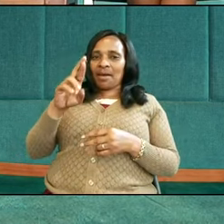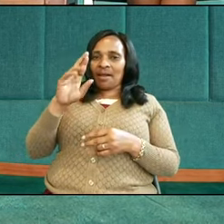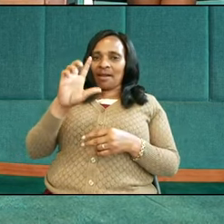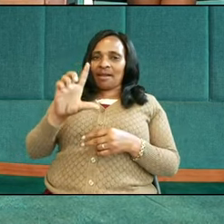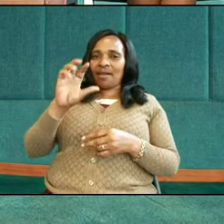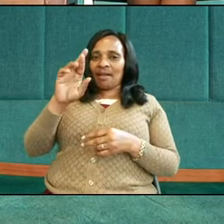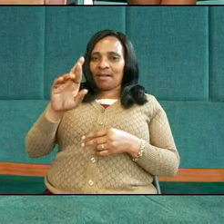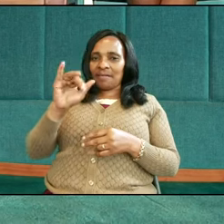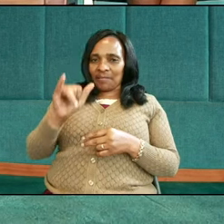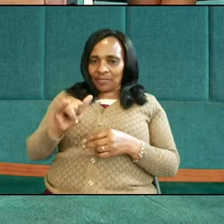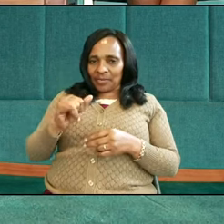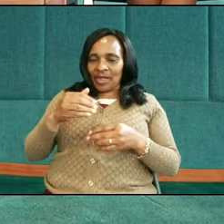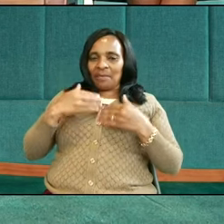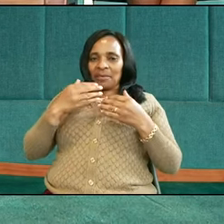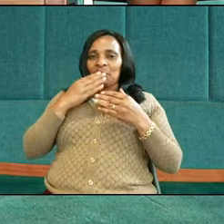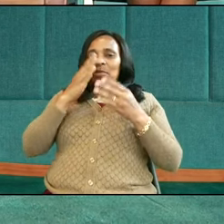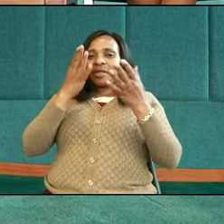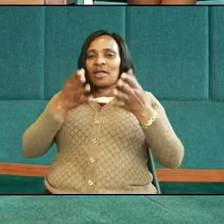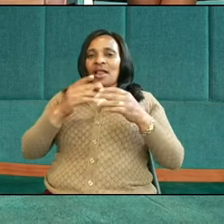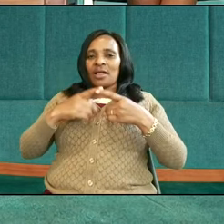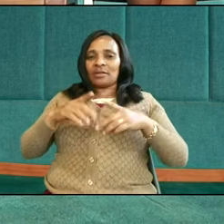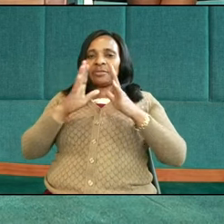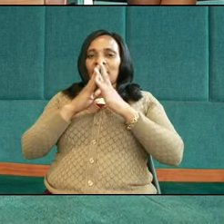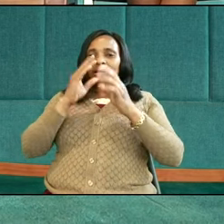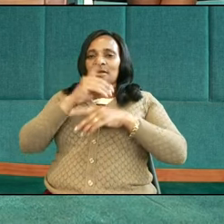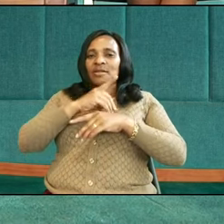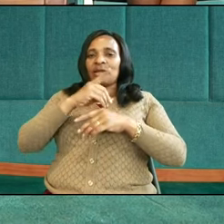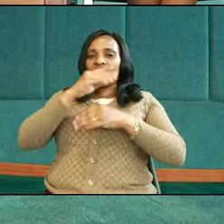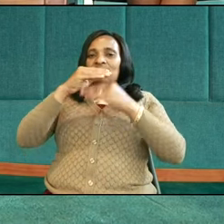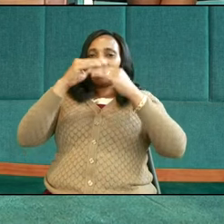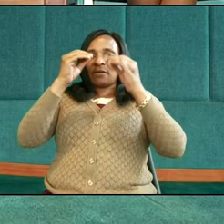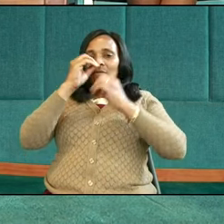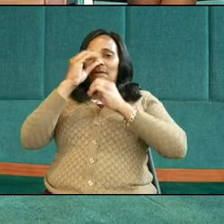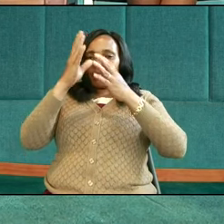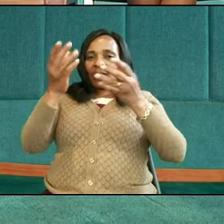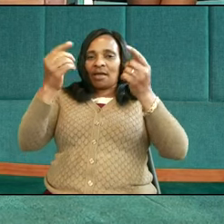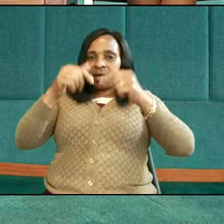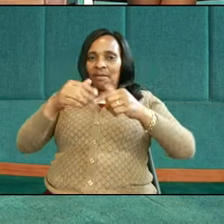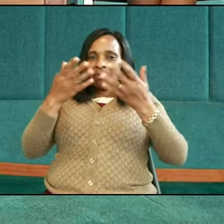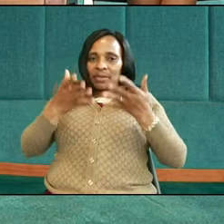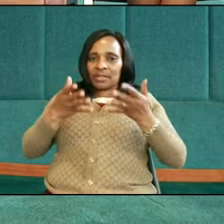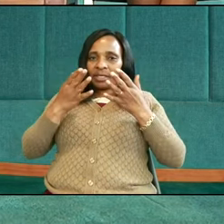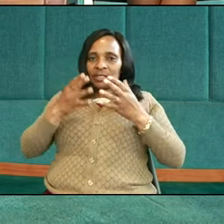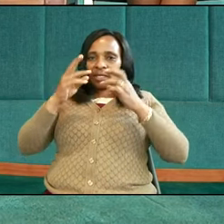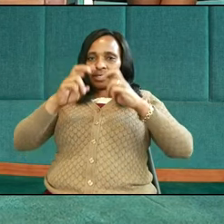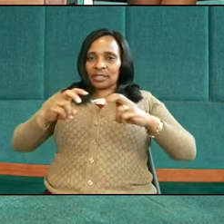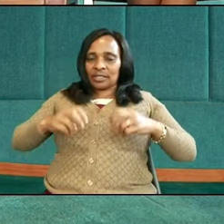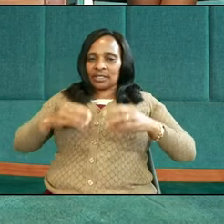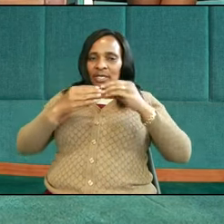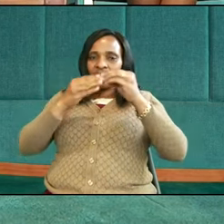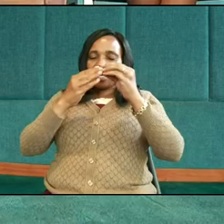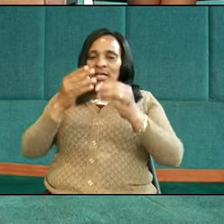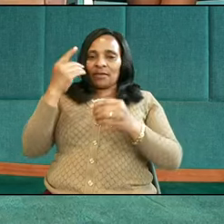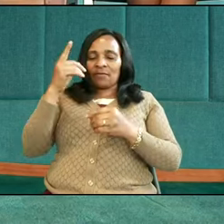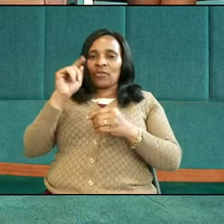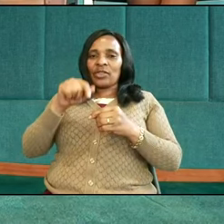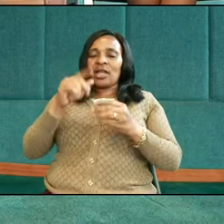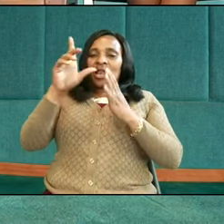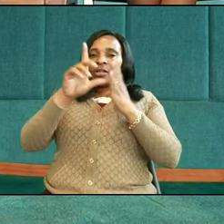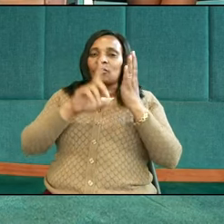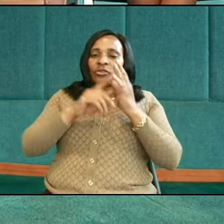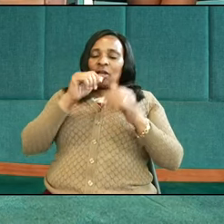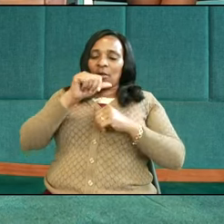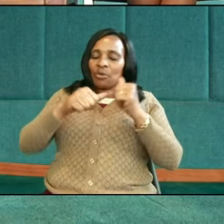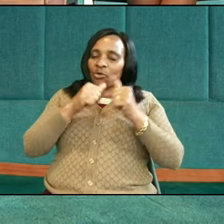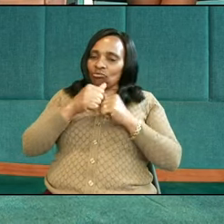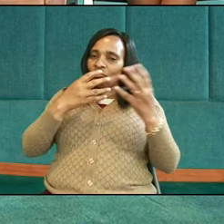Amen. Arvin, please pray for us. Let's pray. Dear Heavenly Father, we come into your presence seeking guidance for the lesson that we're about to